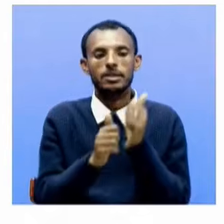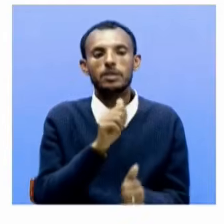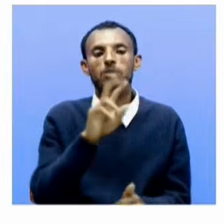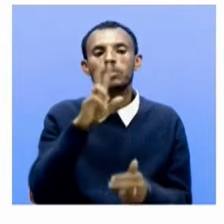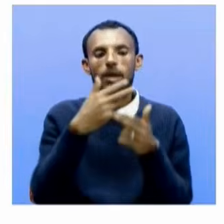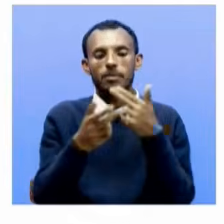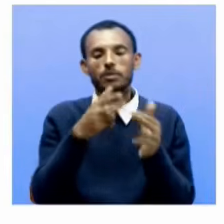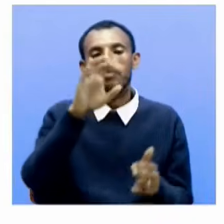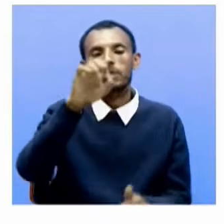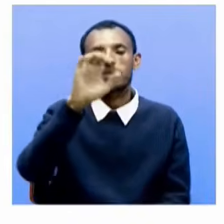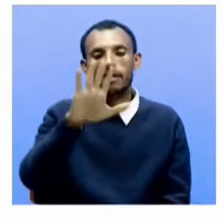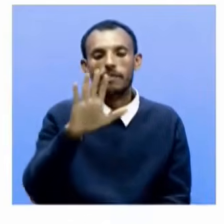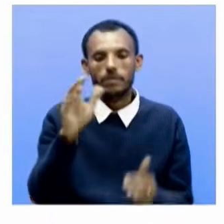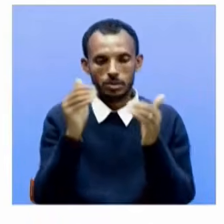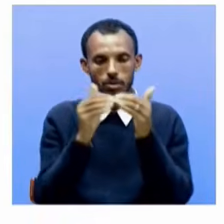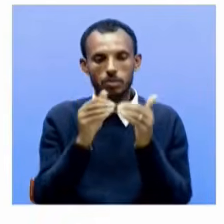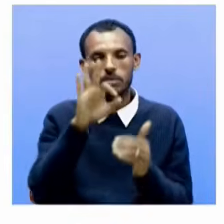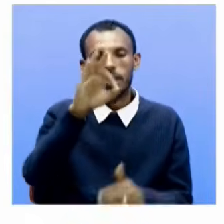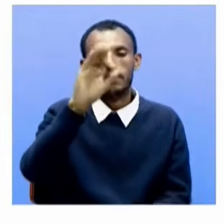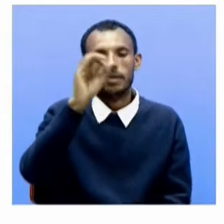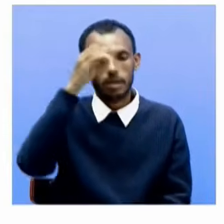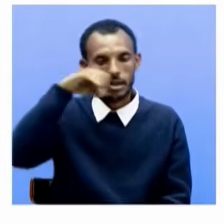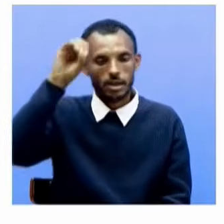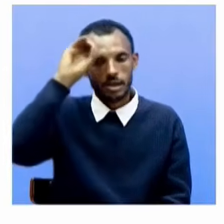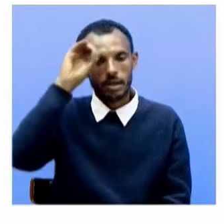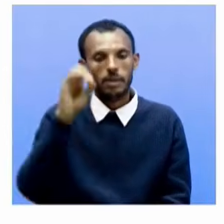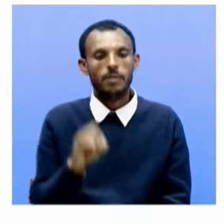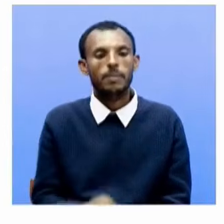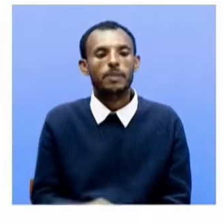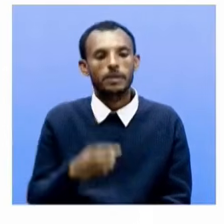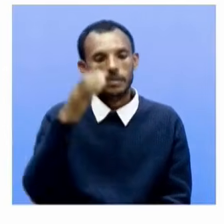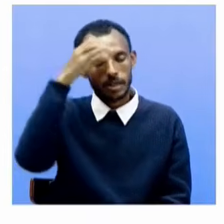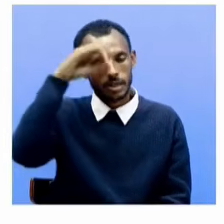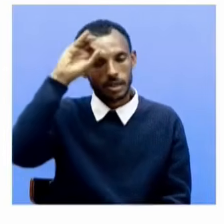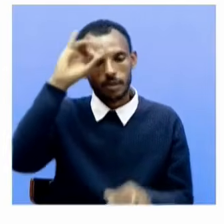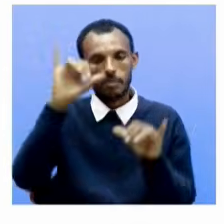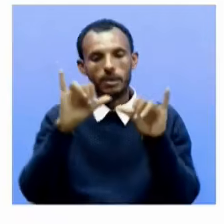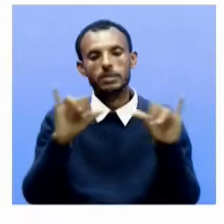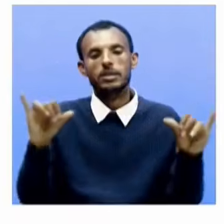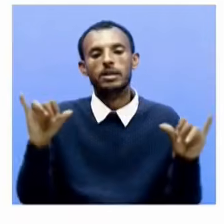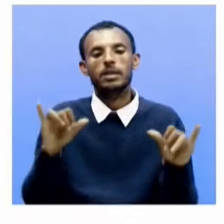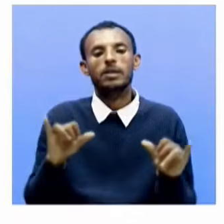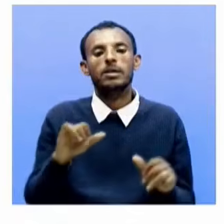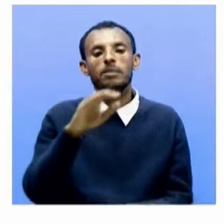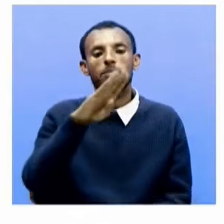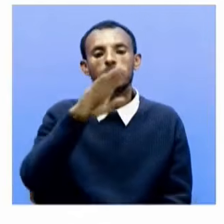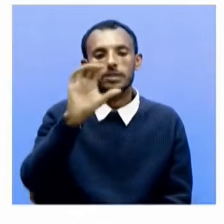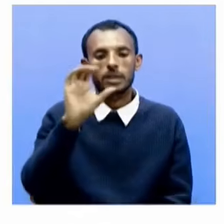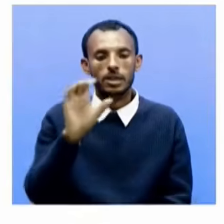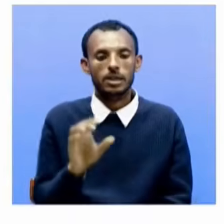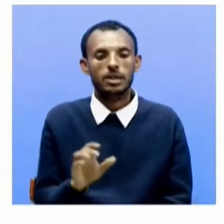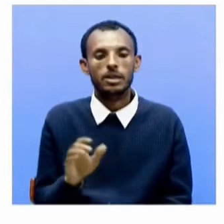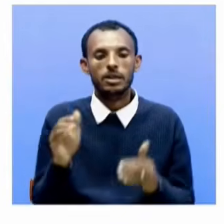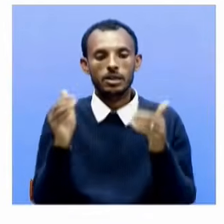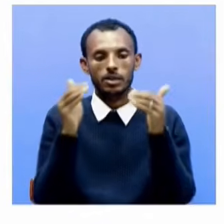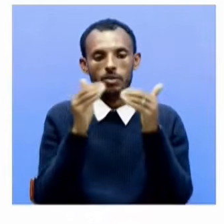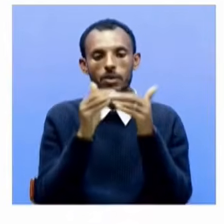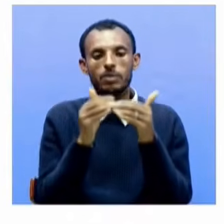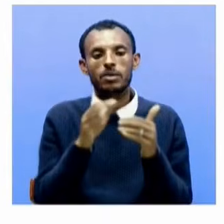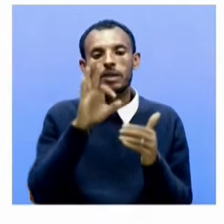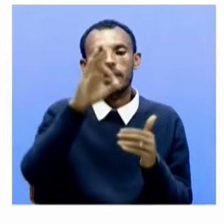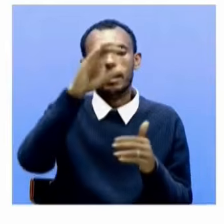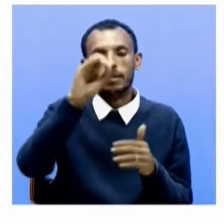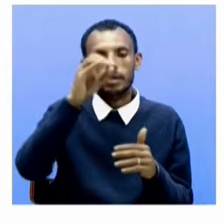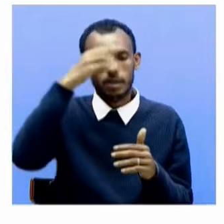times 45 is 90 degree. So the degree measure of arc BC is 90